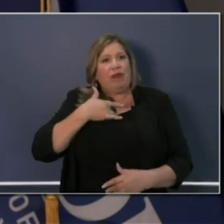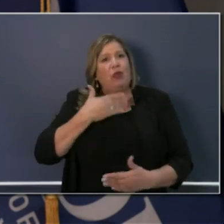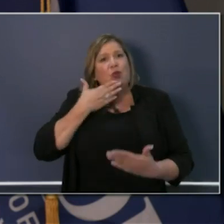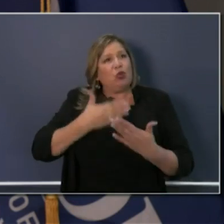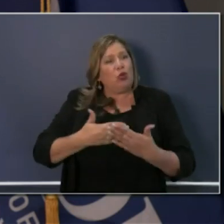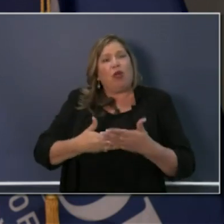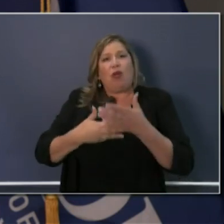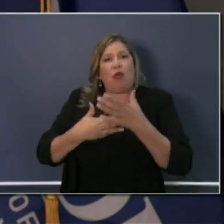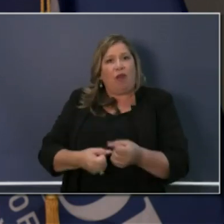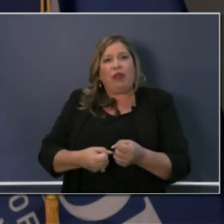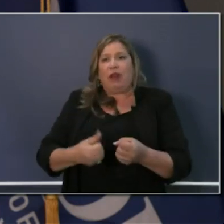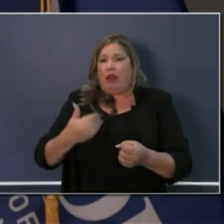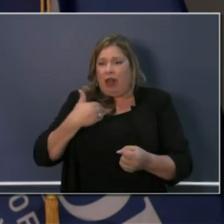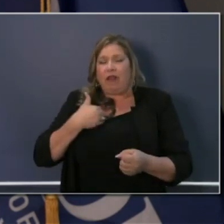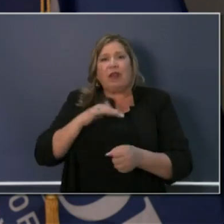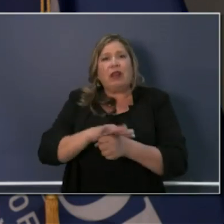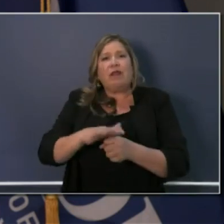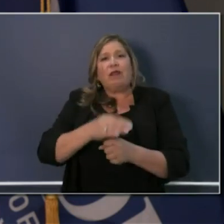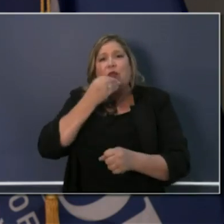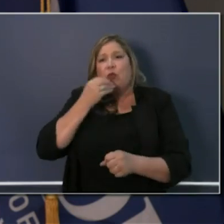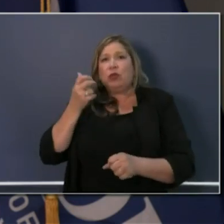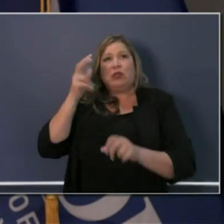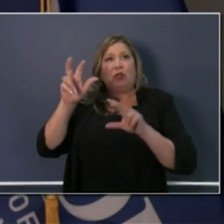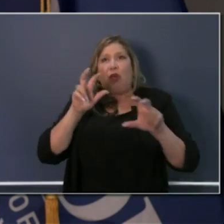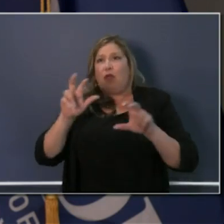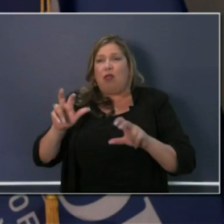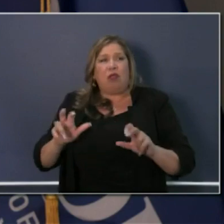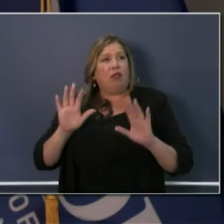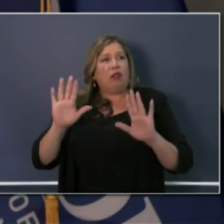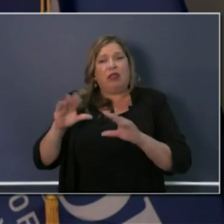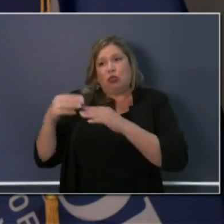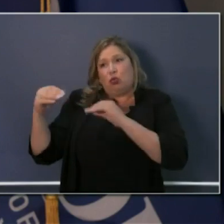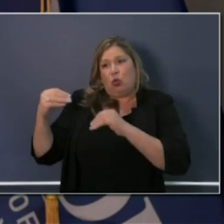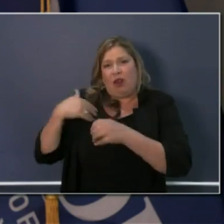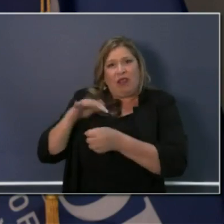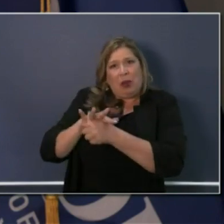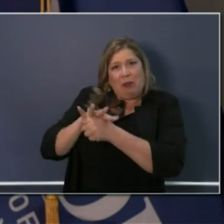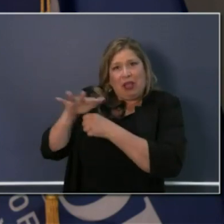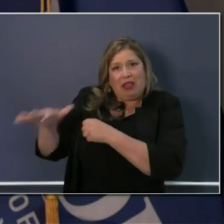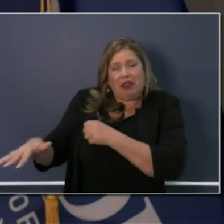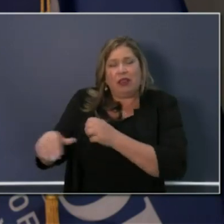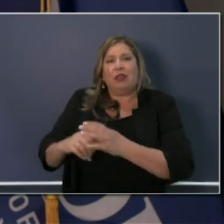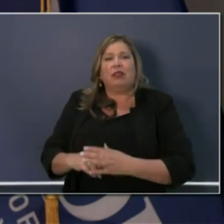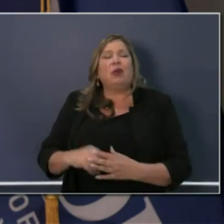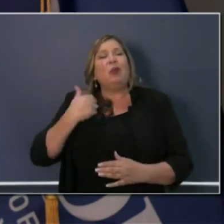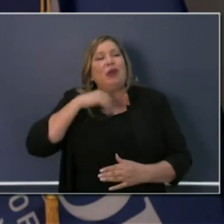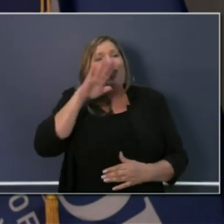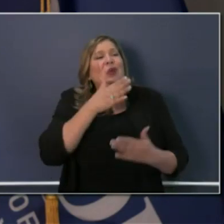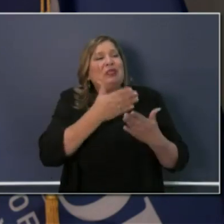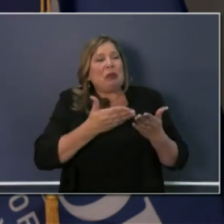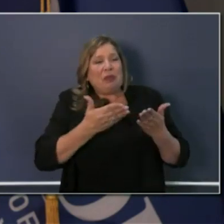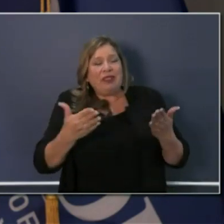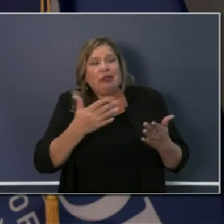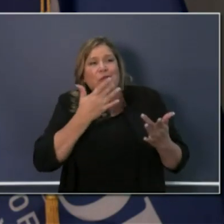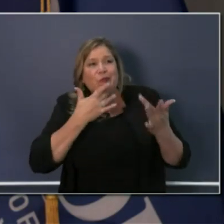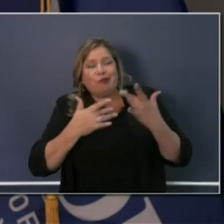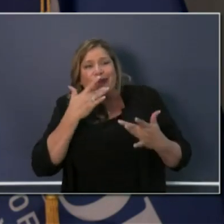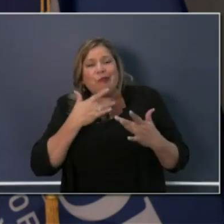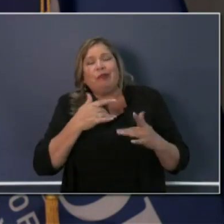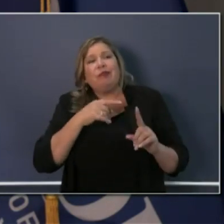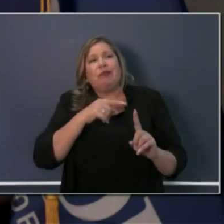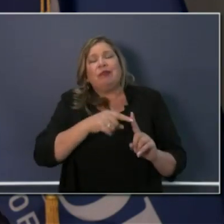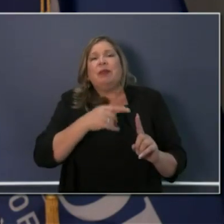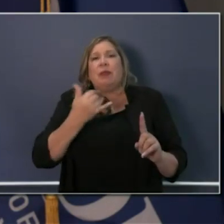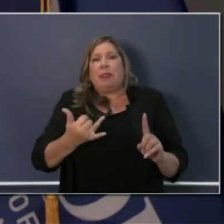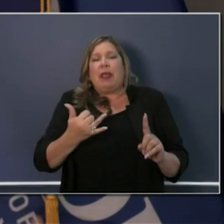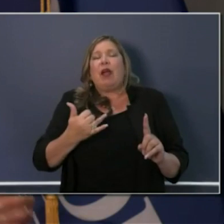the stocking of our shelves is going to be abundant. Even though there's some items that are a little scarce now, we're in a